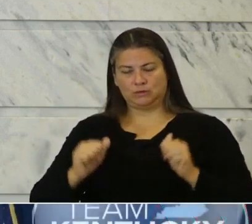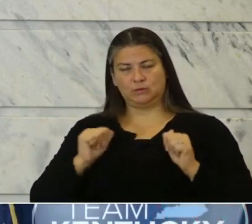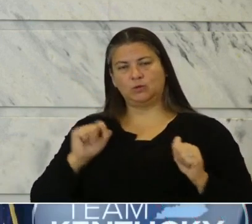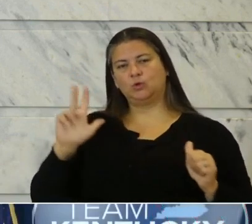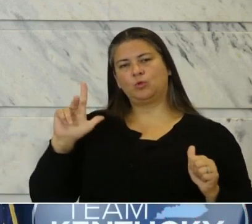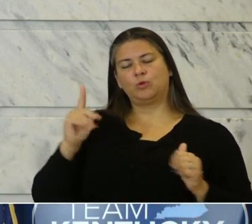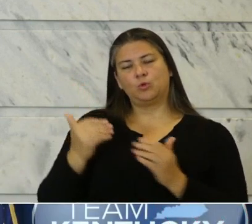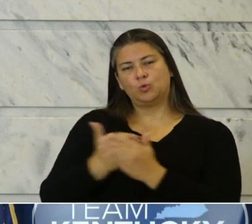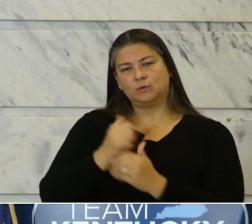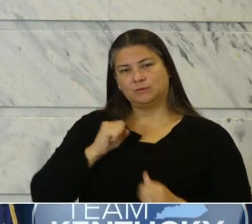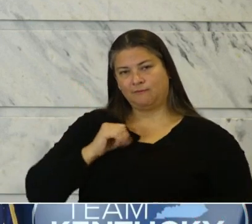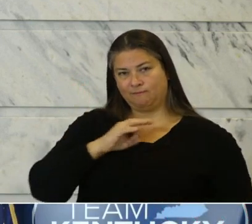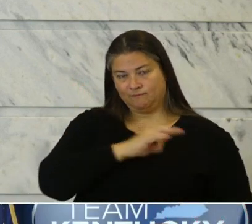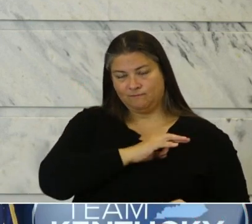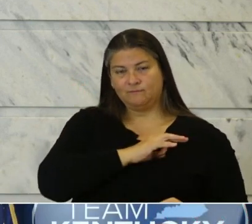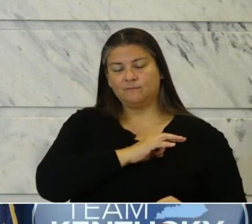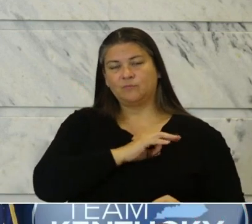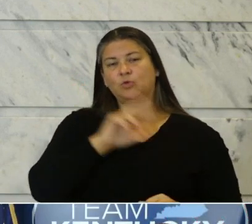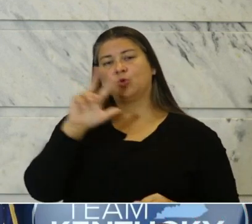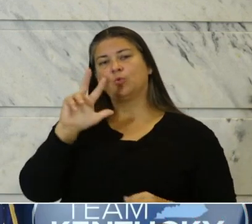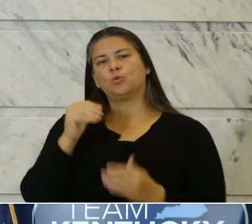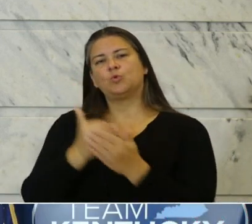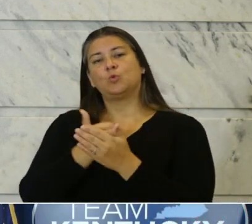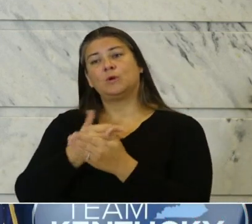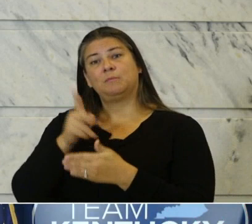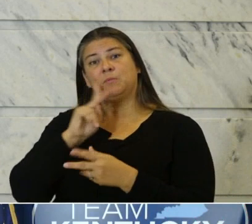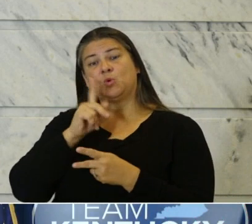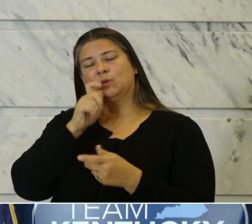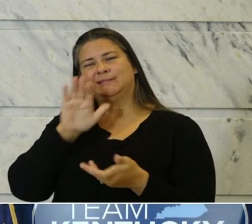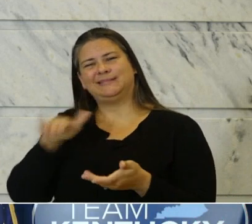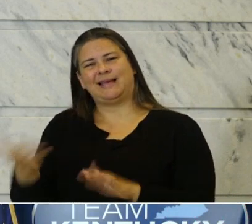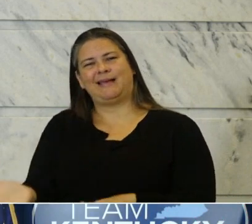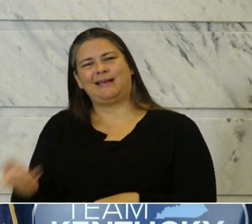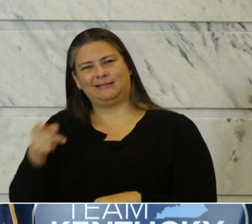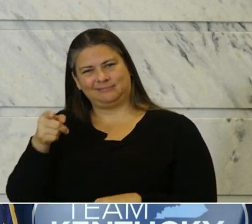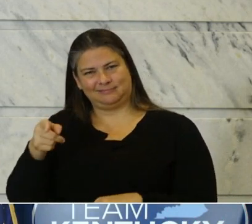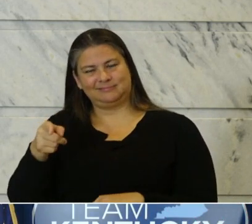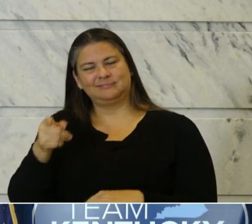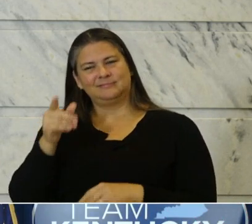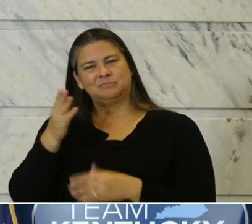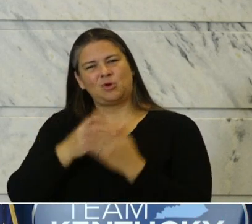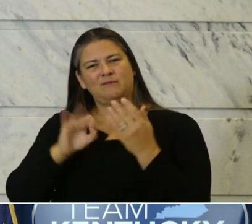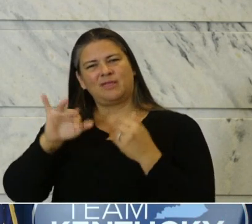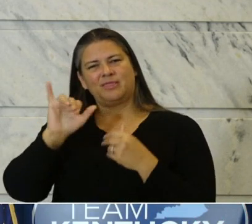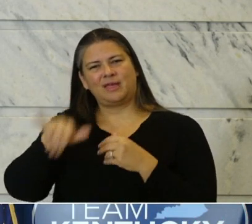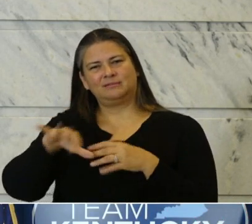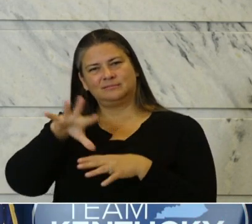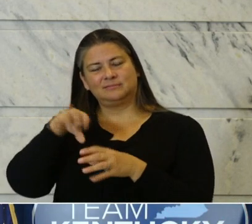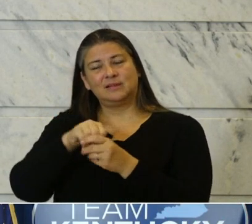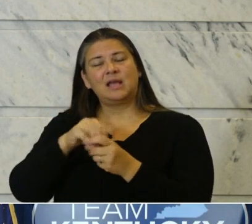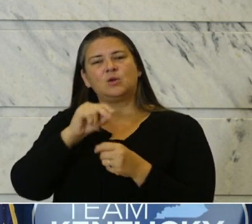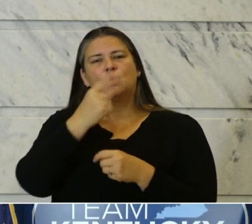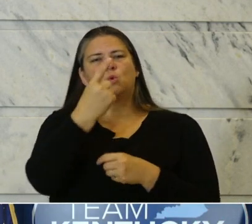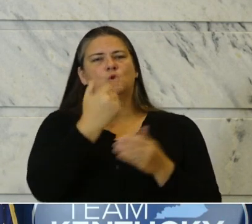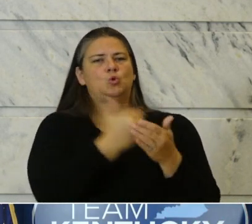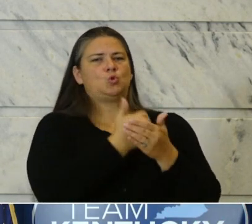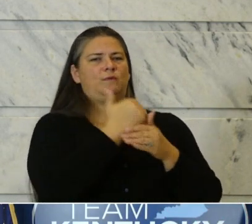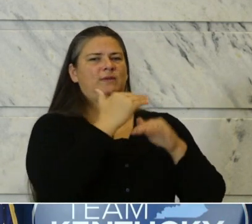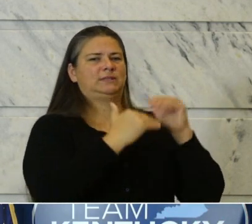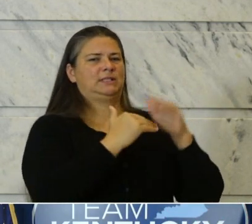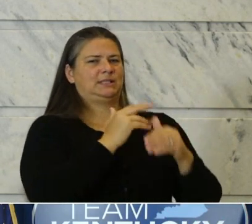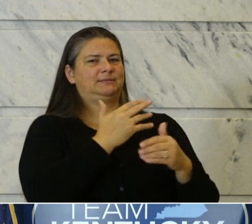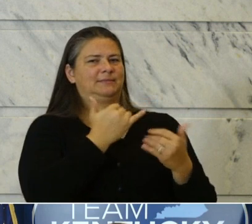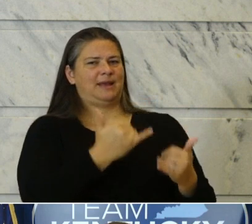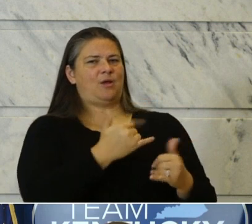new staff, 3 new deaths attributable to this population, 1 new facility. K through